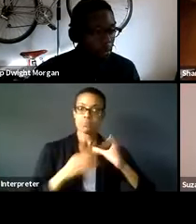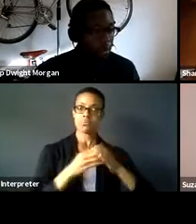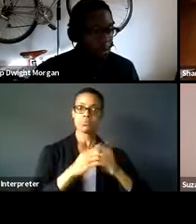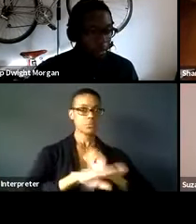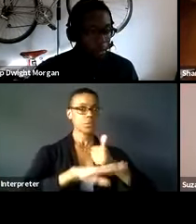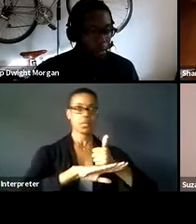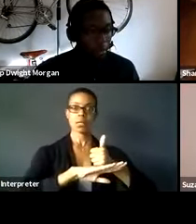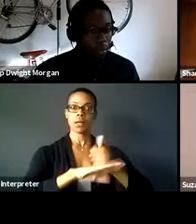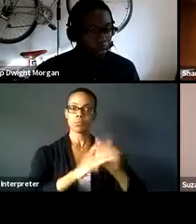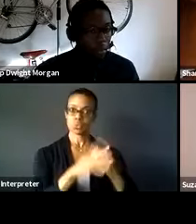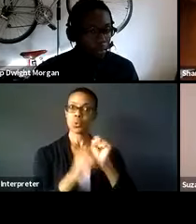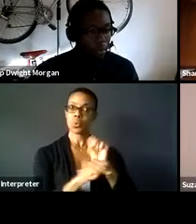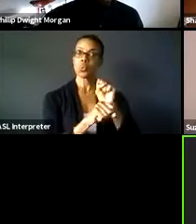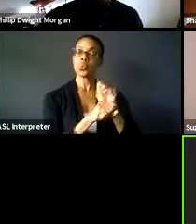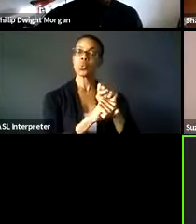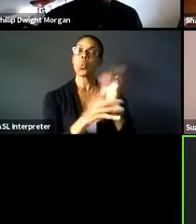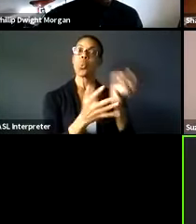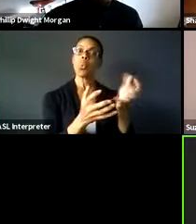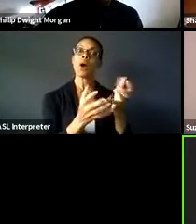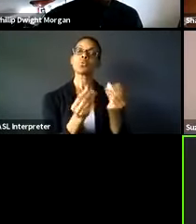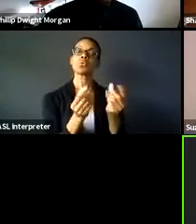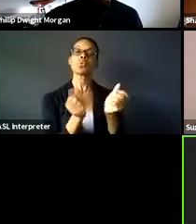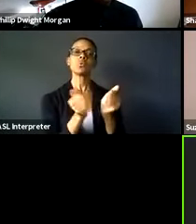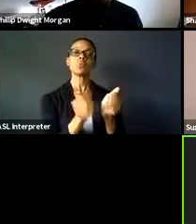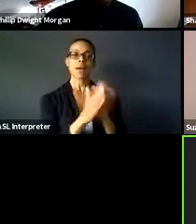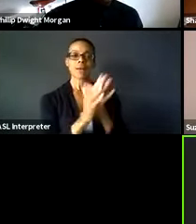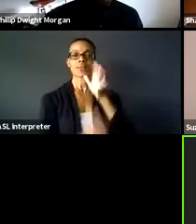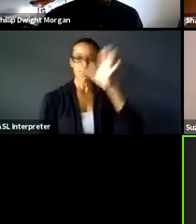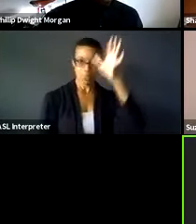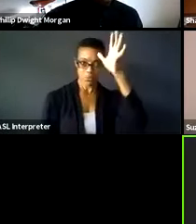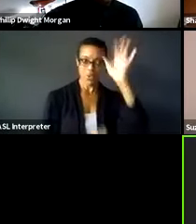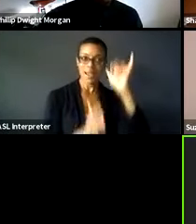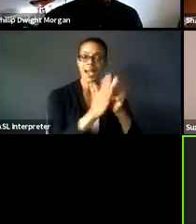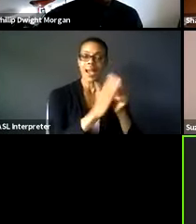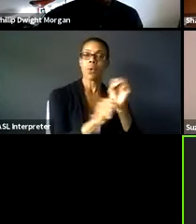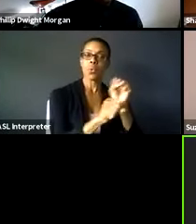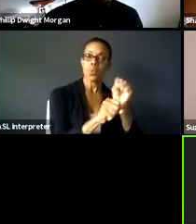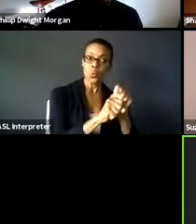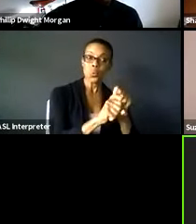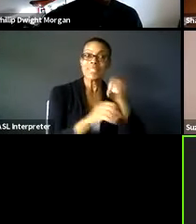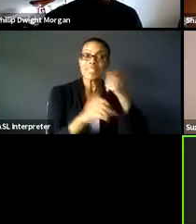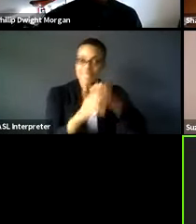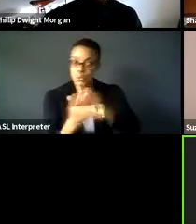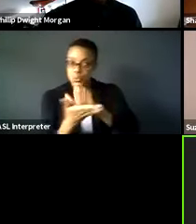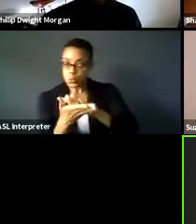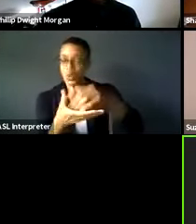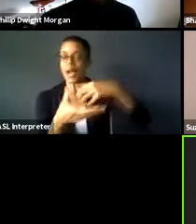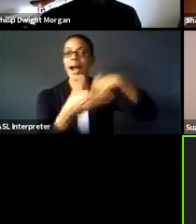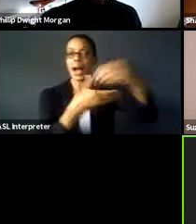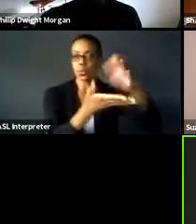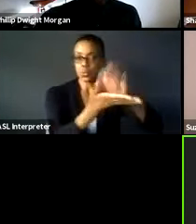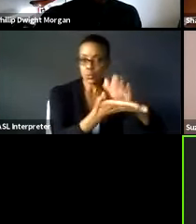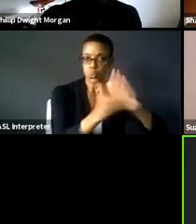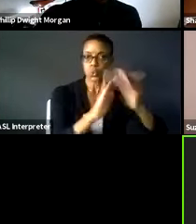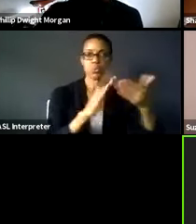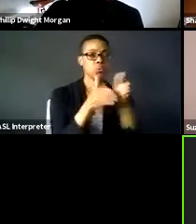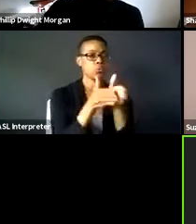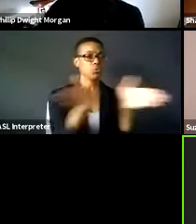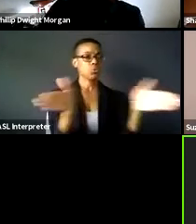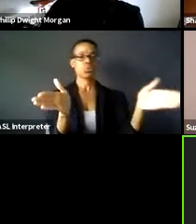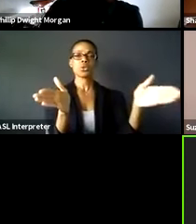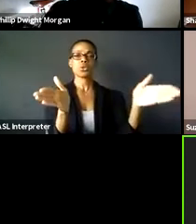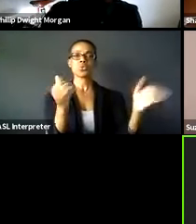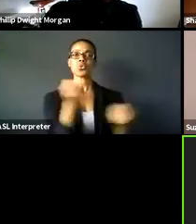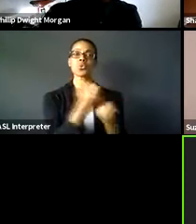what we wanted to do as parents was see how we could work within the school community and beyond the school community to really support better